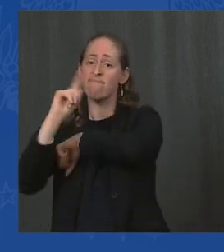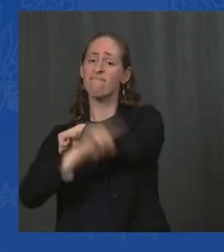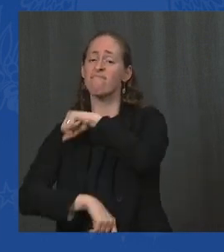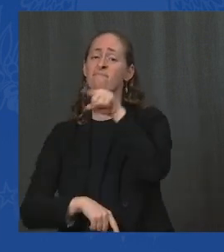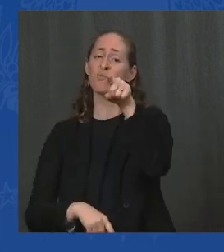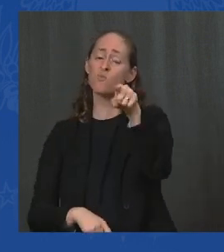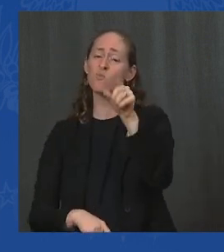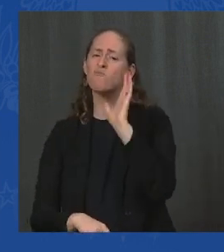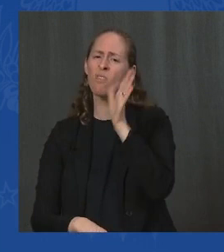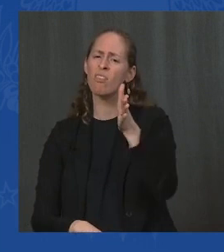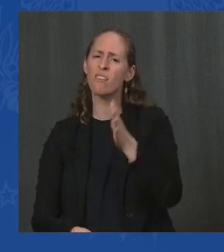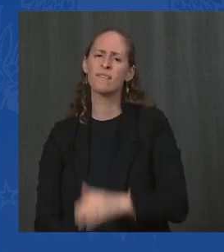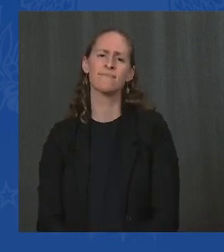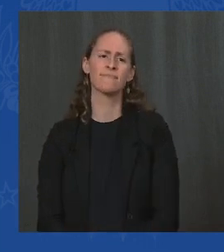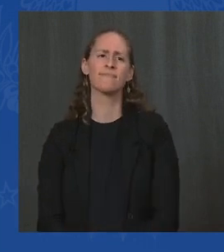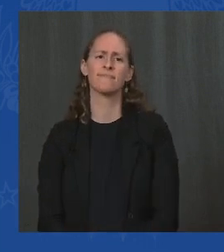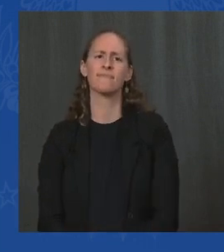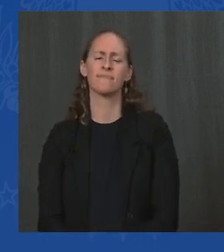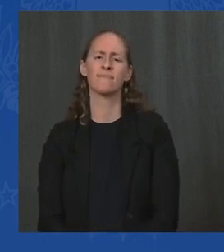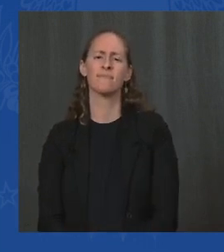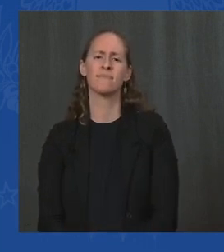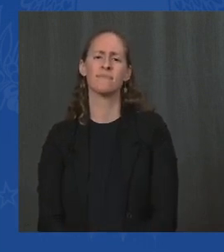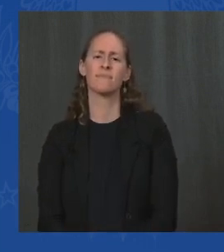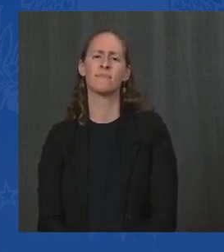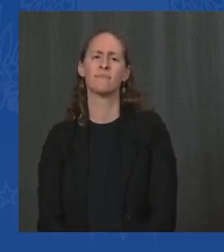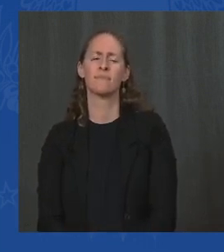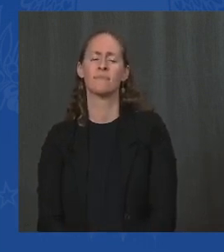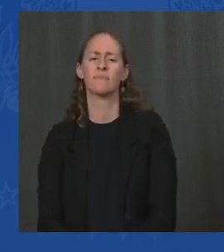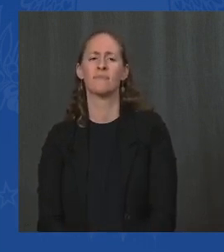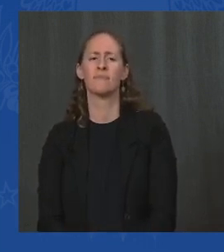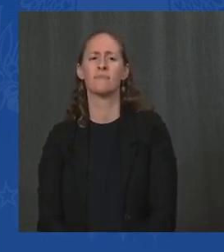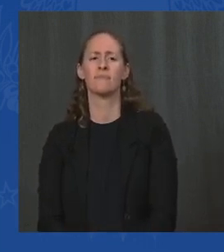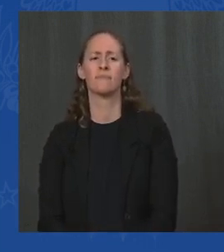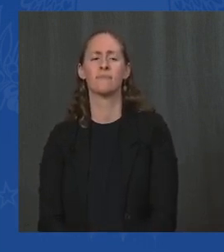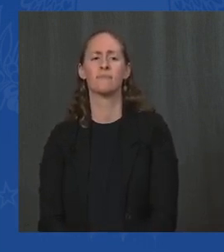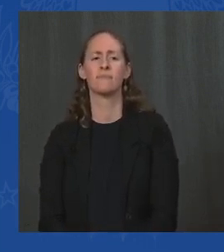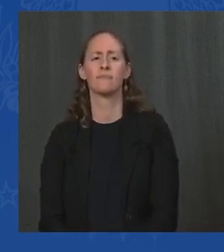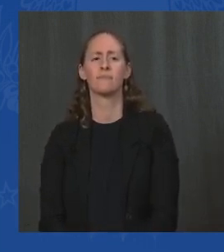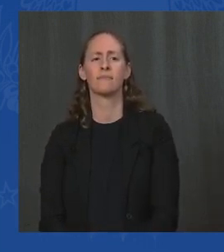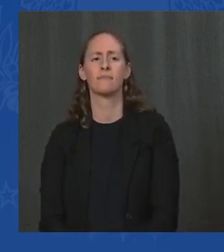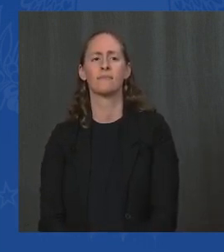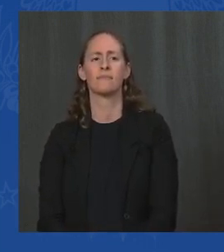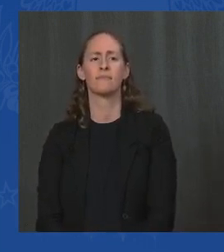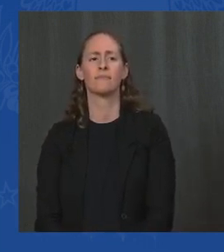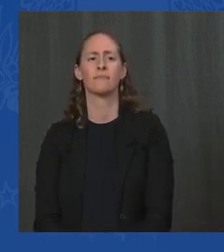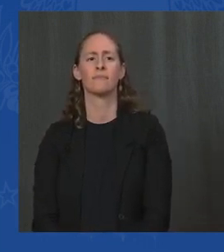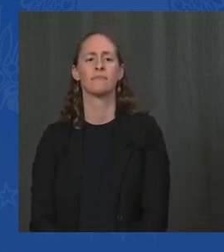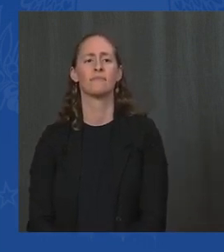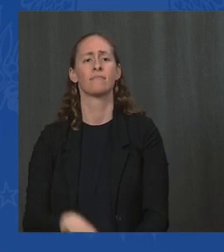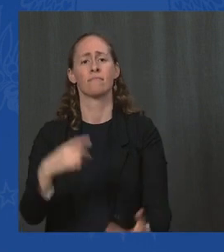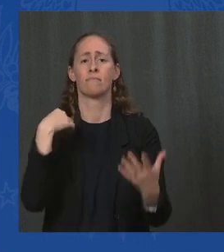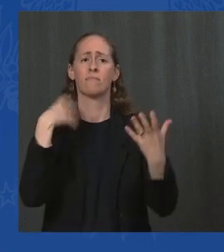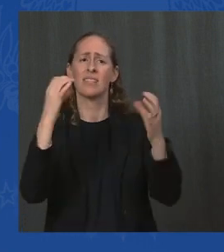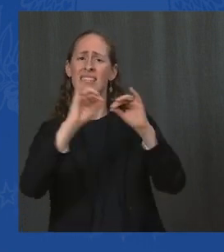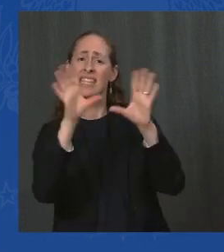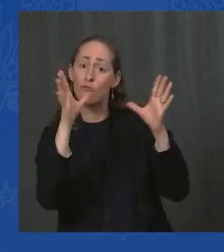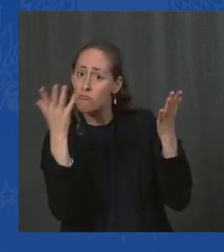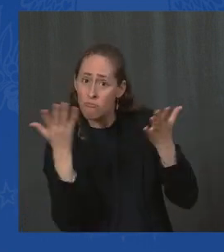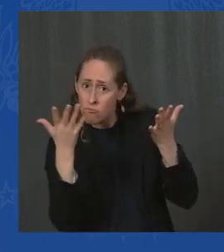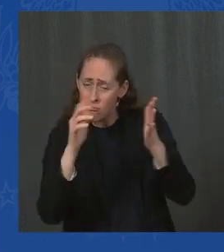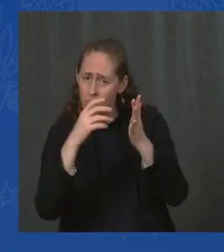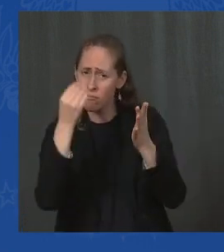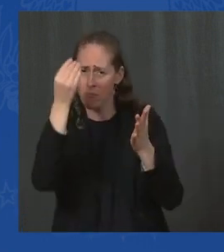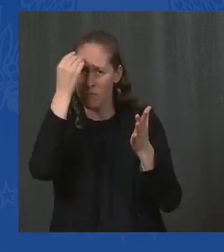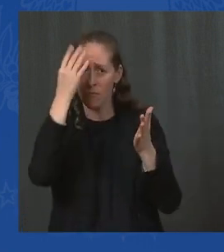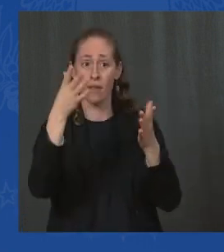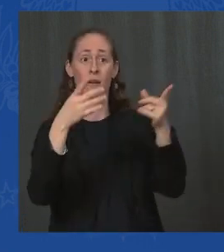And let me be clear. We'll continue to support the Afghan people through diplomacy, international influence, and humanitarian